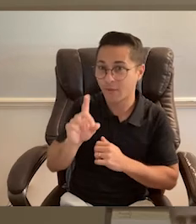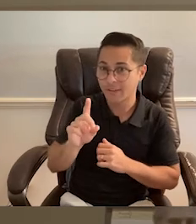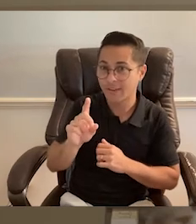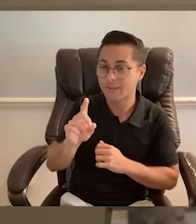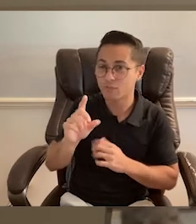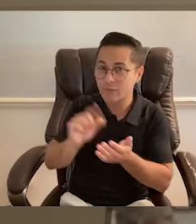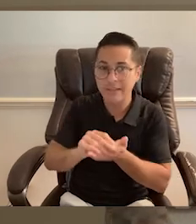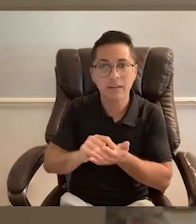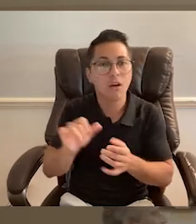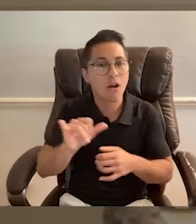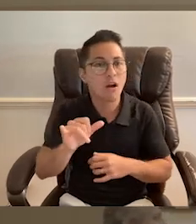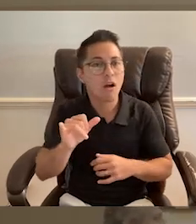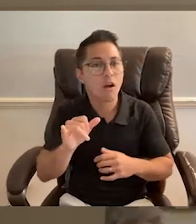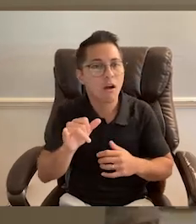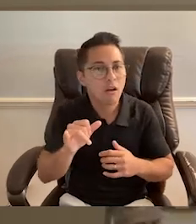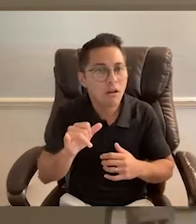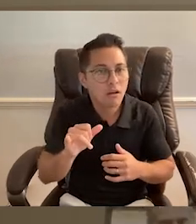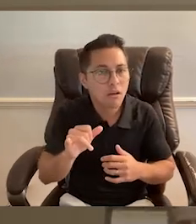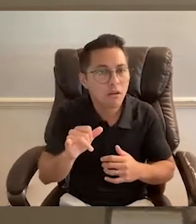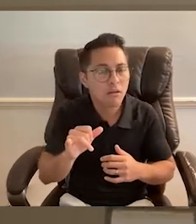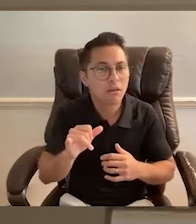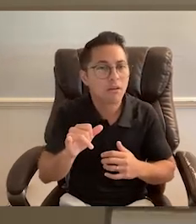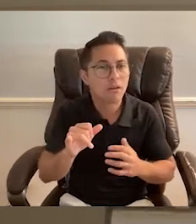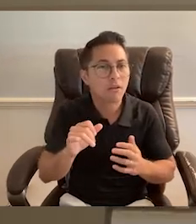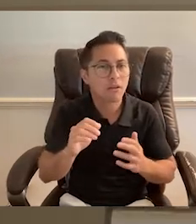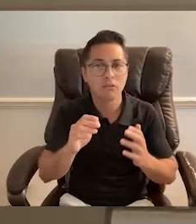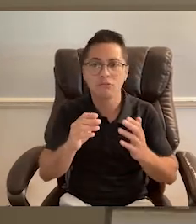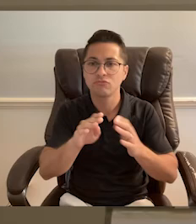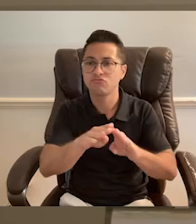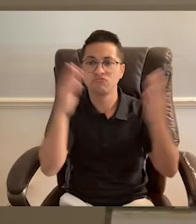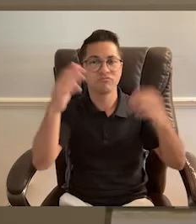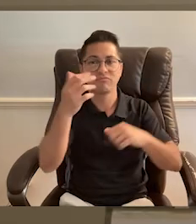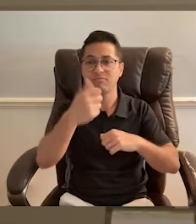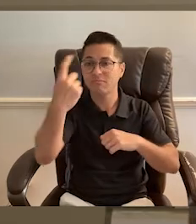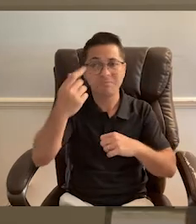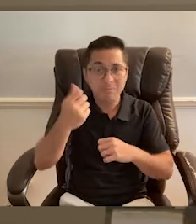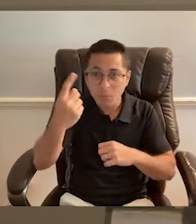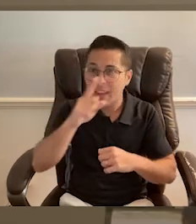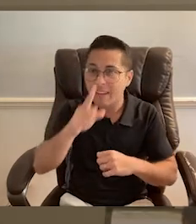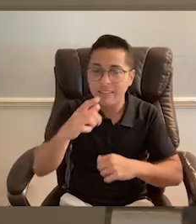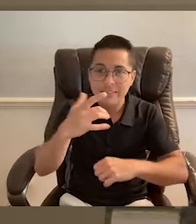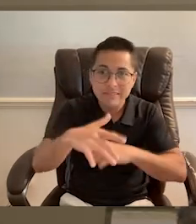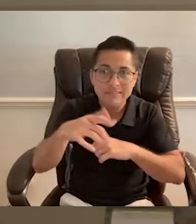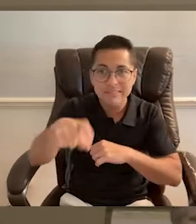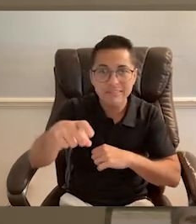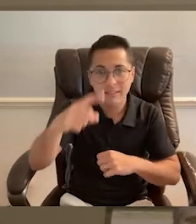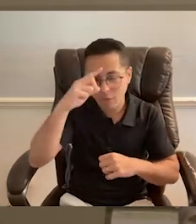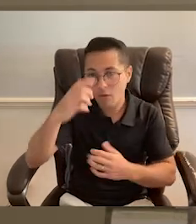product that became available. And the challenges are, it's not like just having a big swing